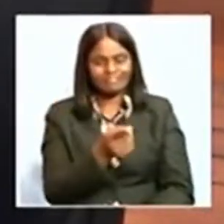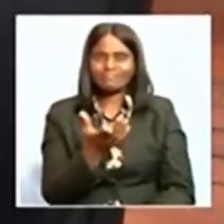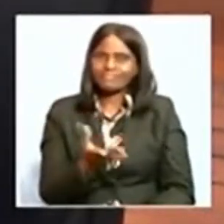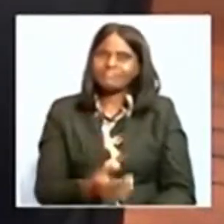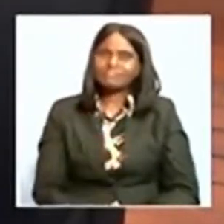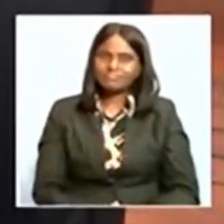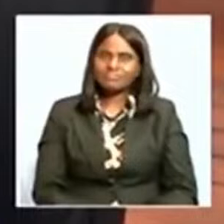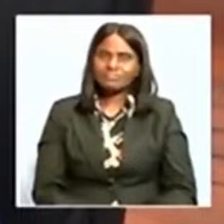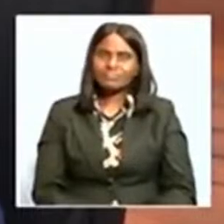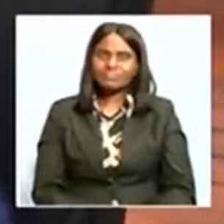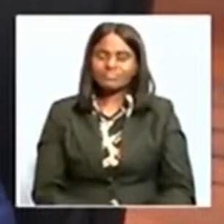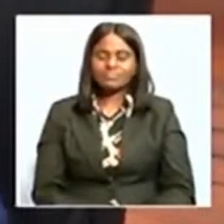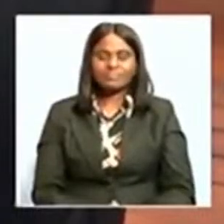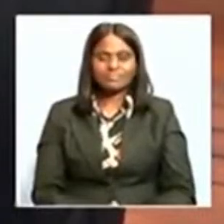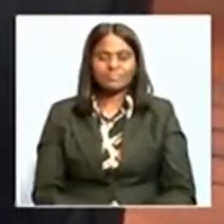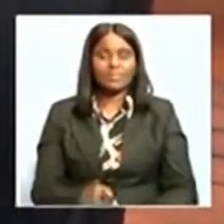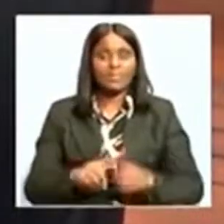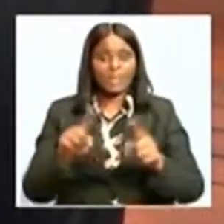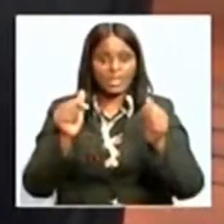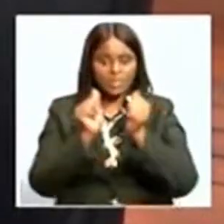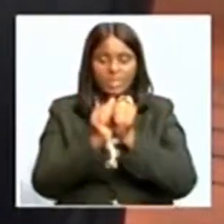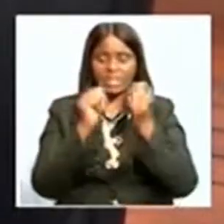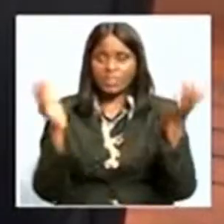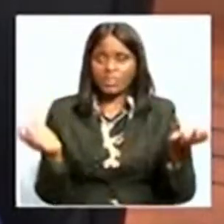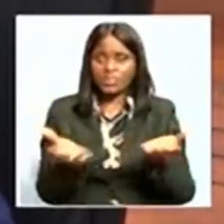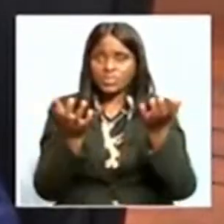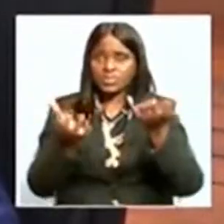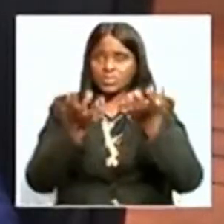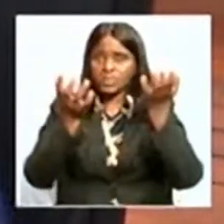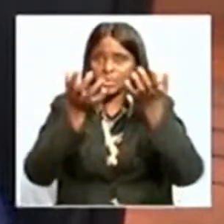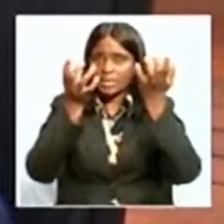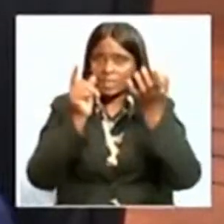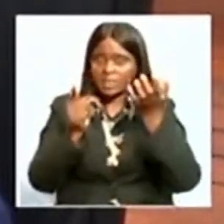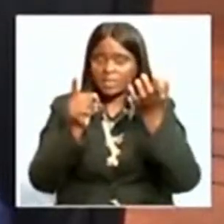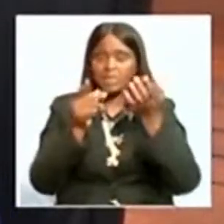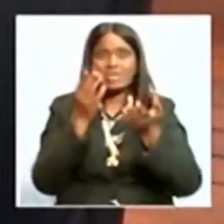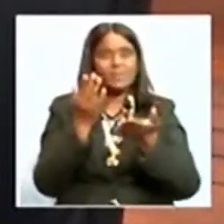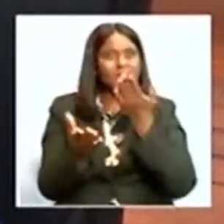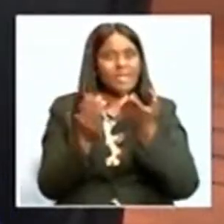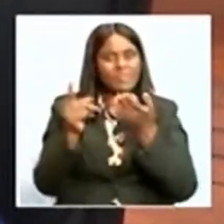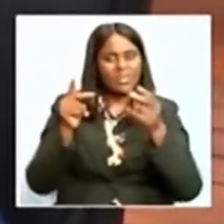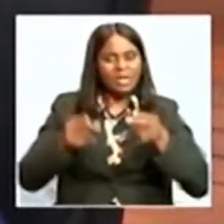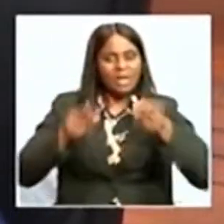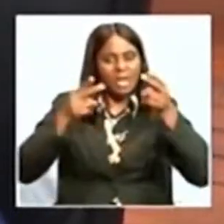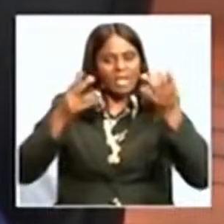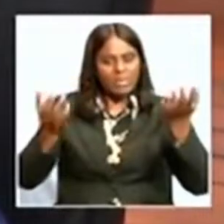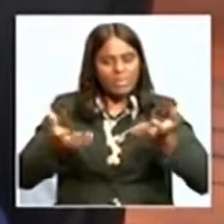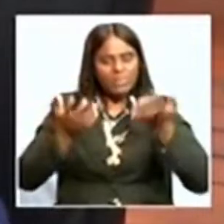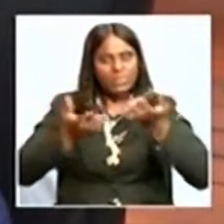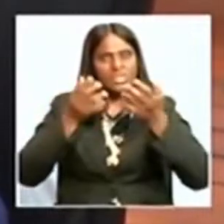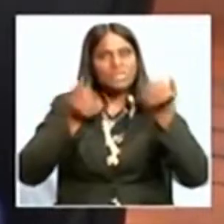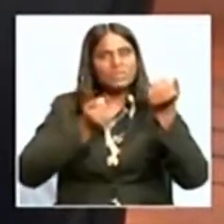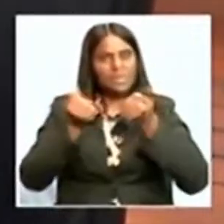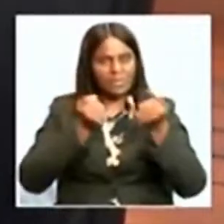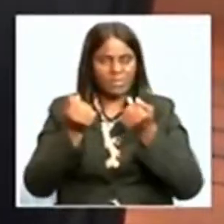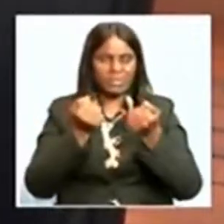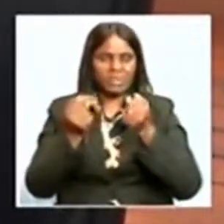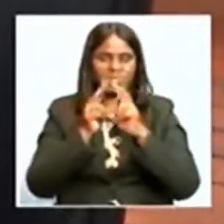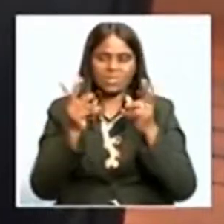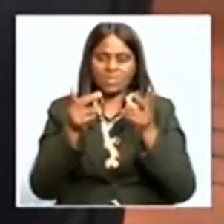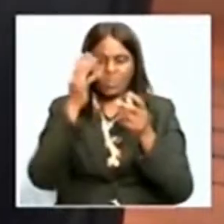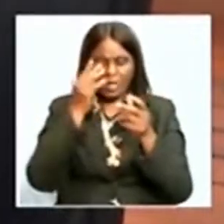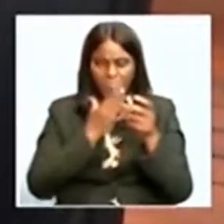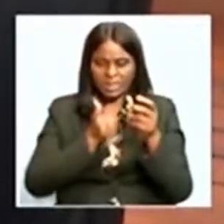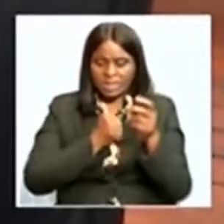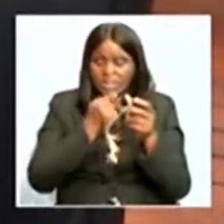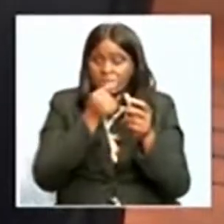it's moving. But in terms of pollution, you find that it will be, those are maybe high polluting vehicles. So that's why I